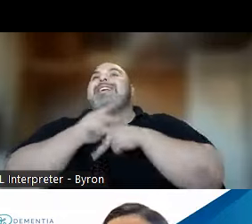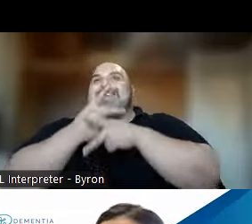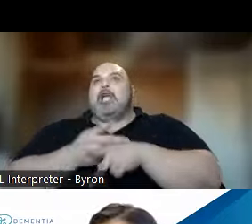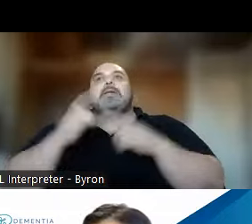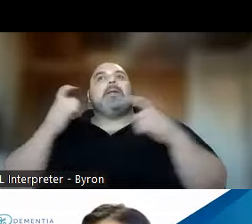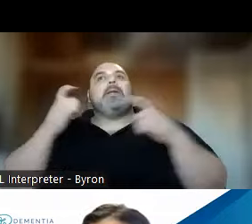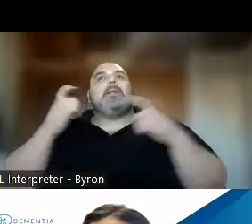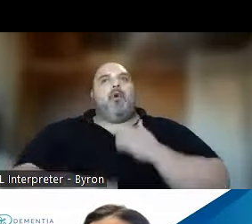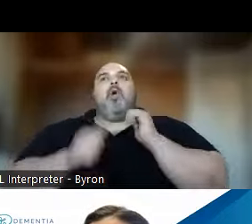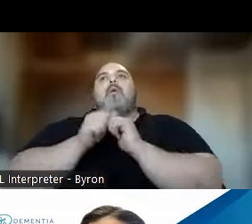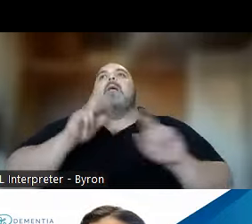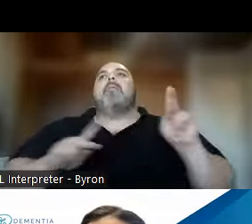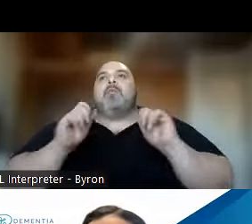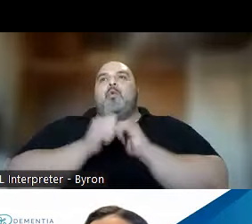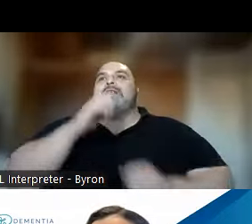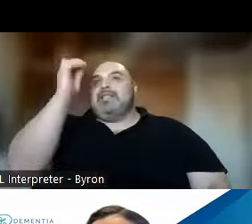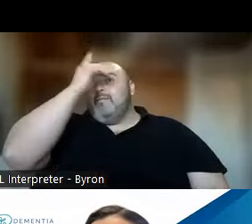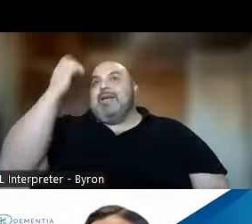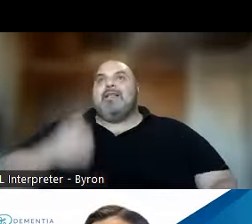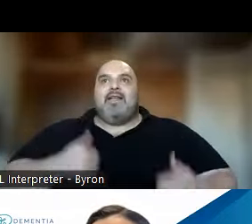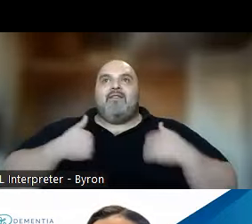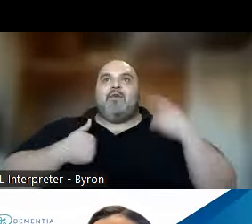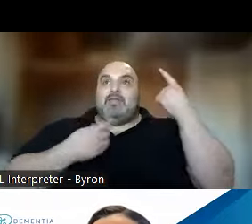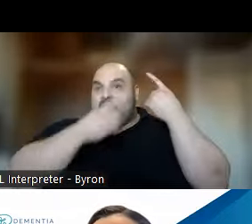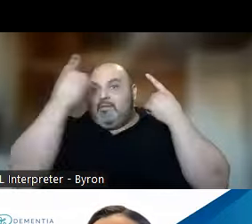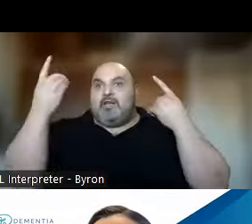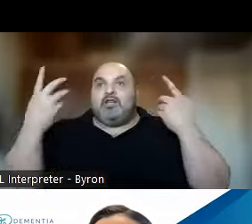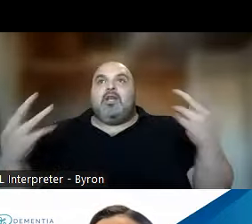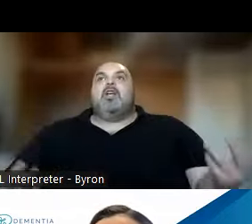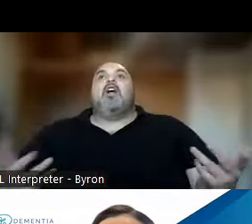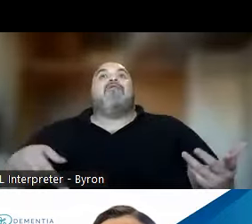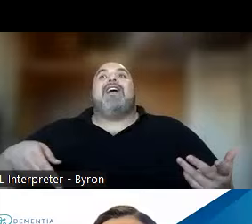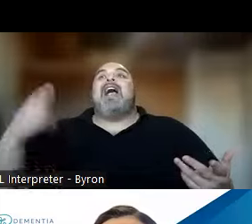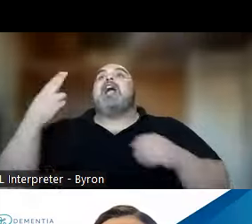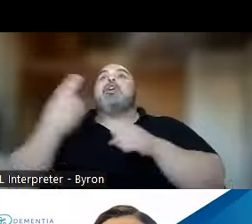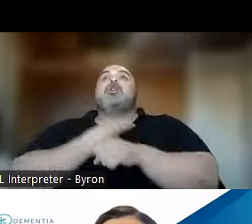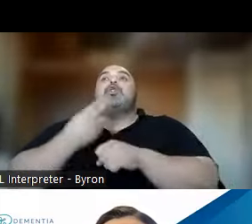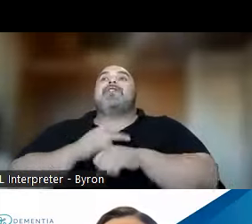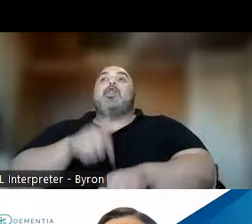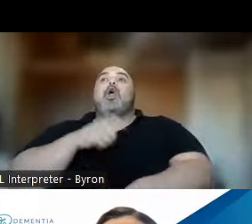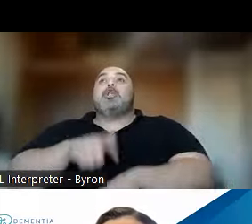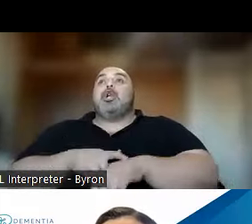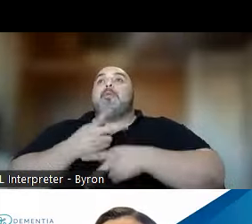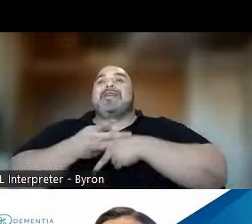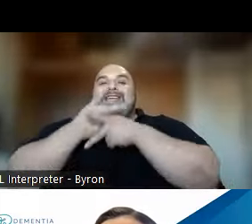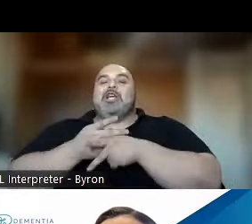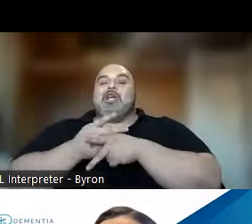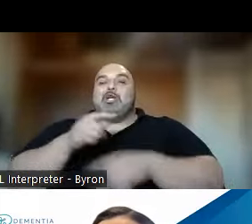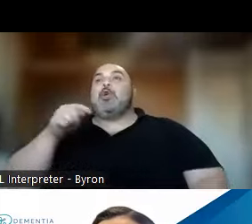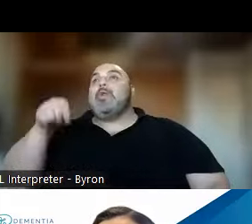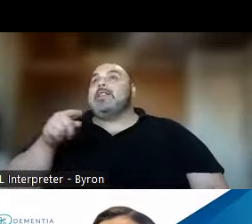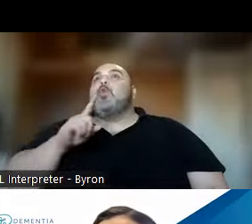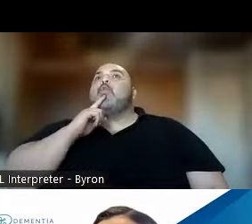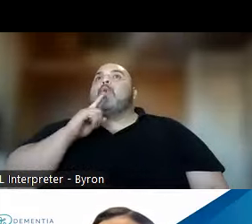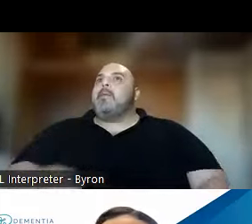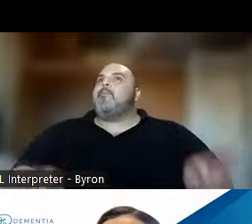dementia. People with dementia, living with dementia, are high users, of course, of long-term care. And so this is a very